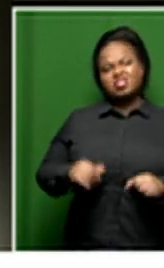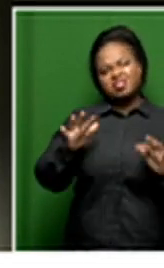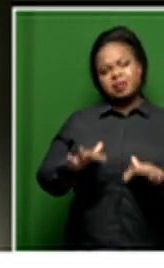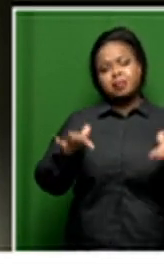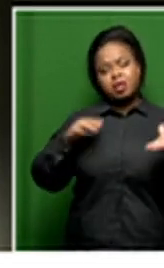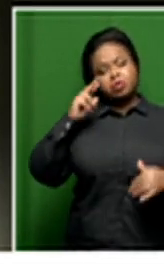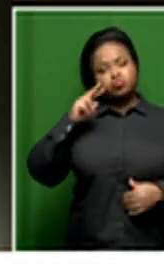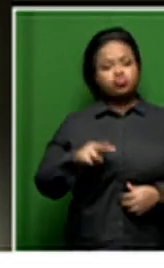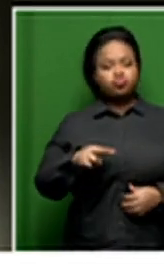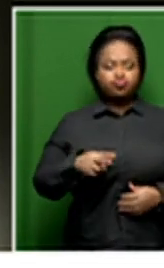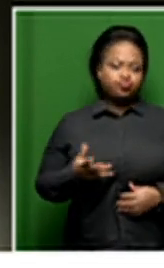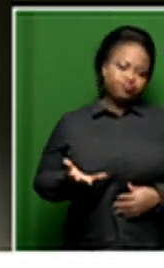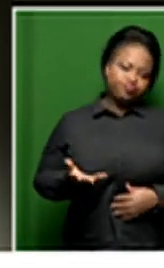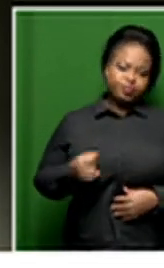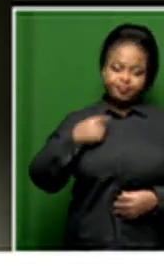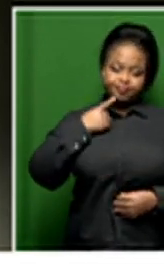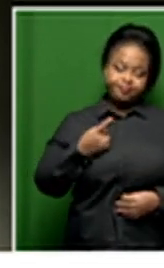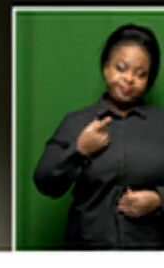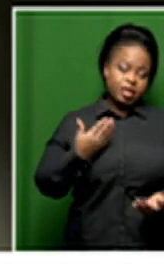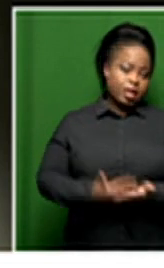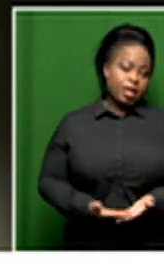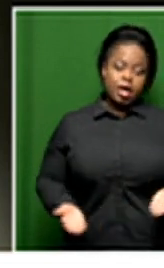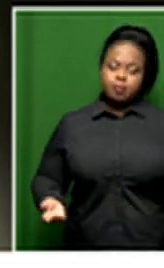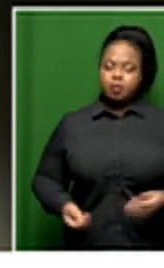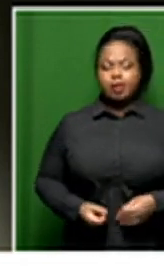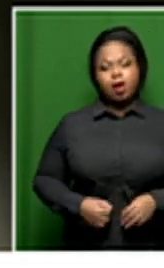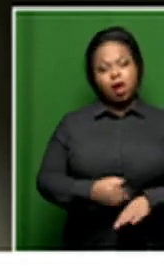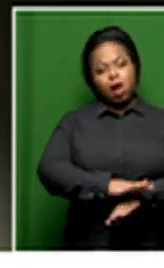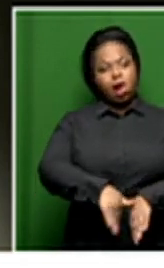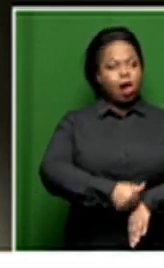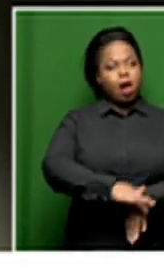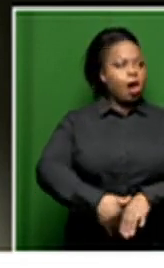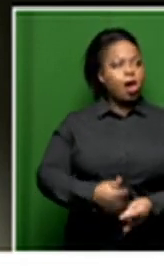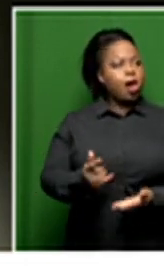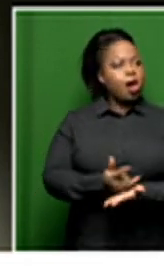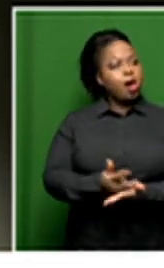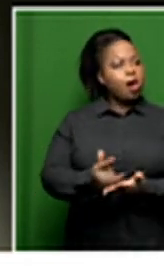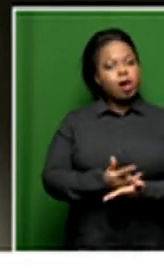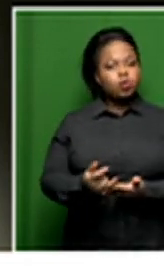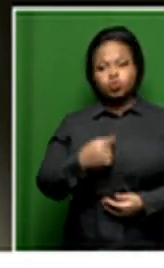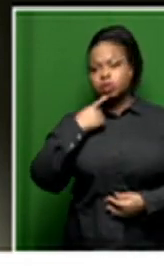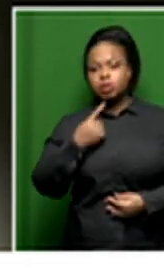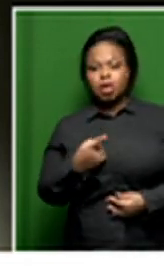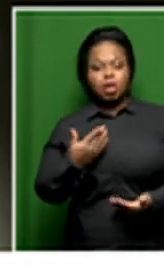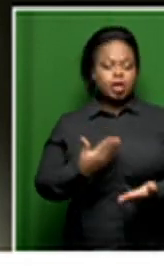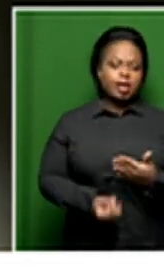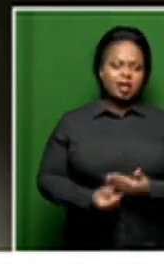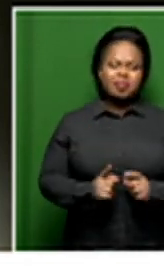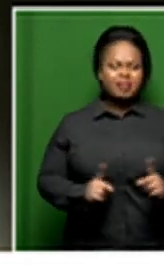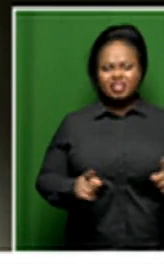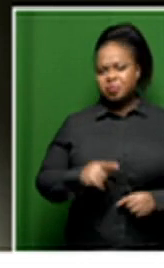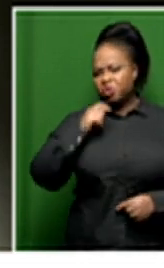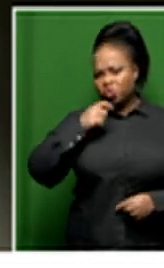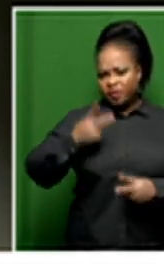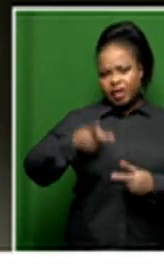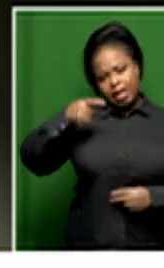Parliament's view is that they can spend endless time debating whether this or that is permissible, but the court is going to